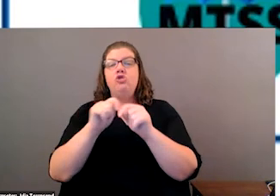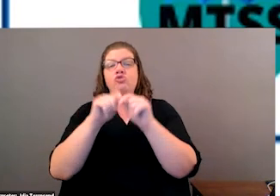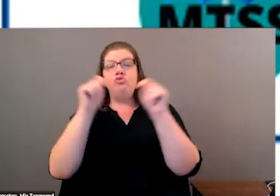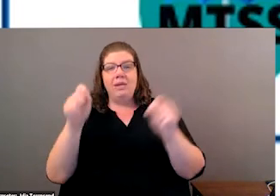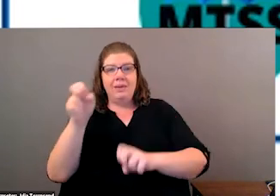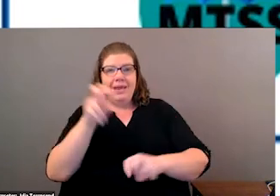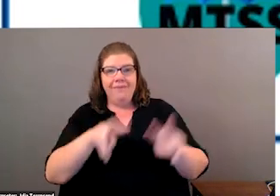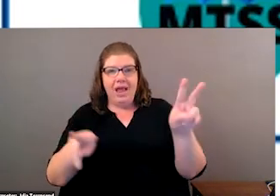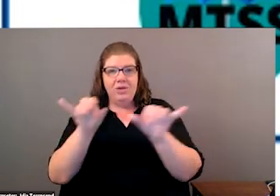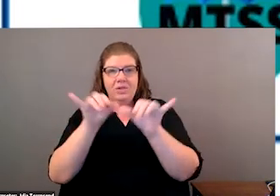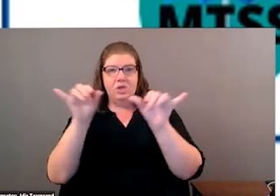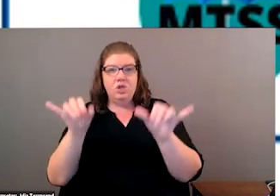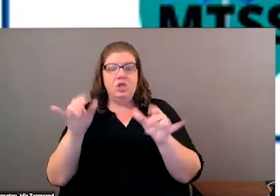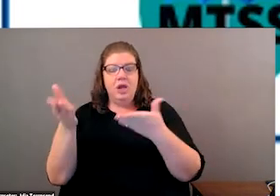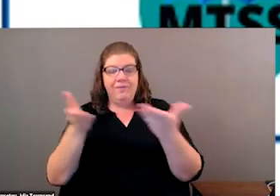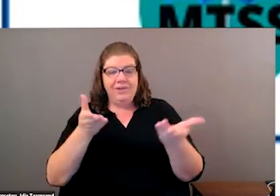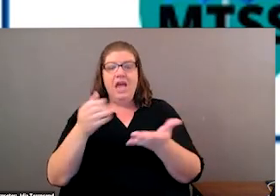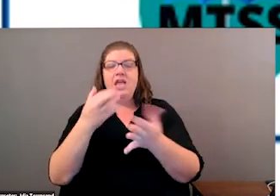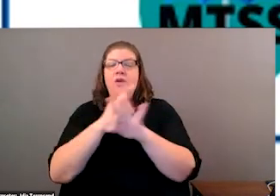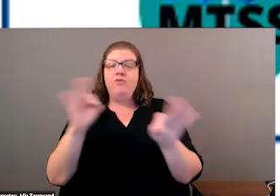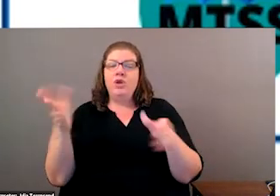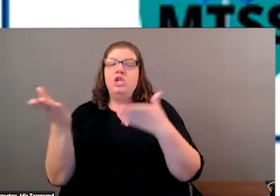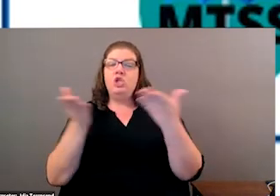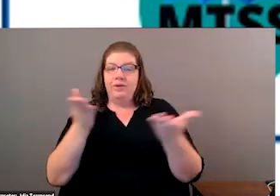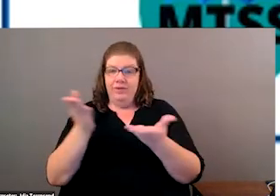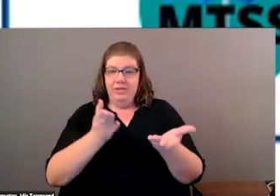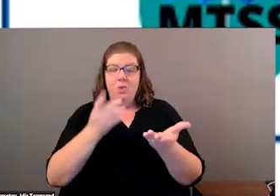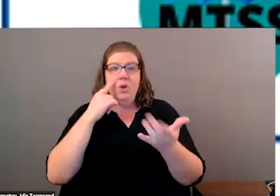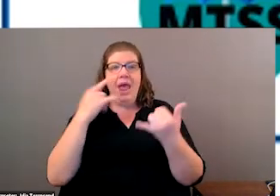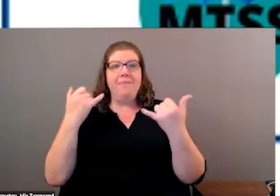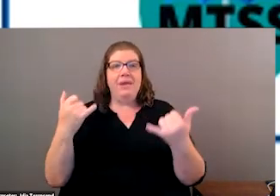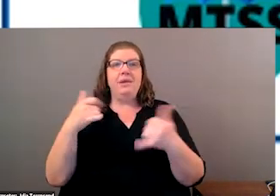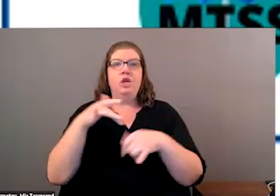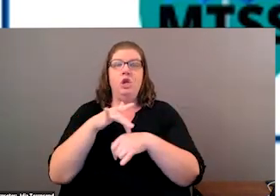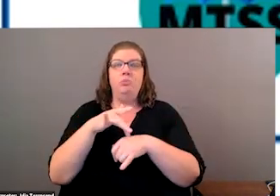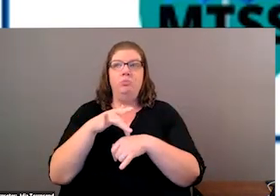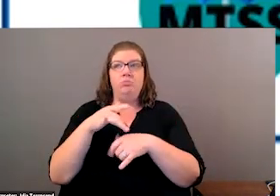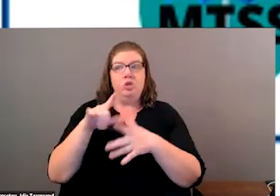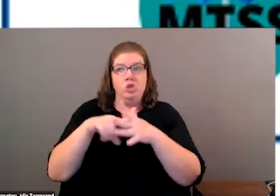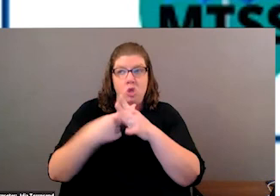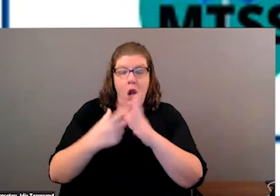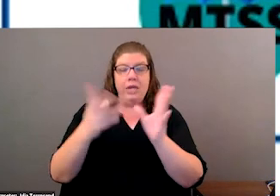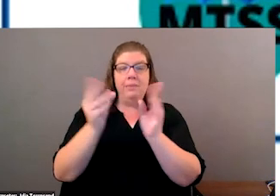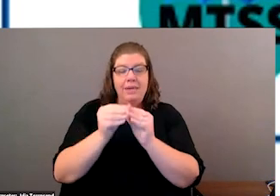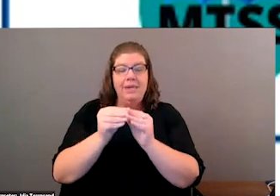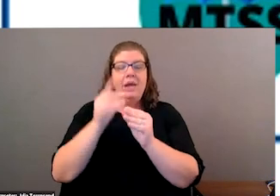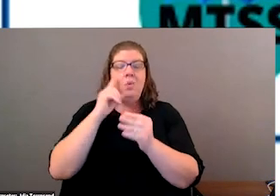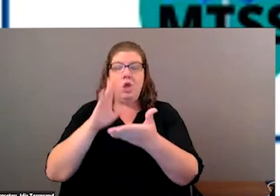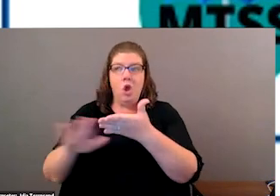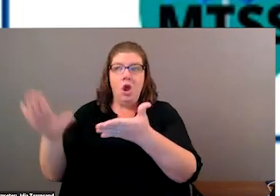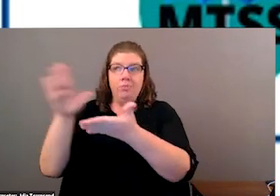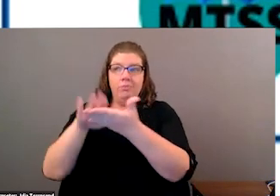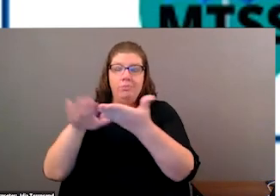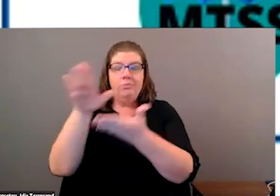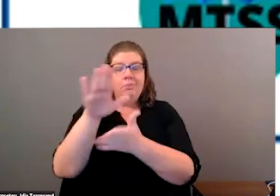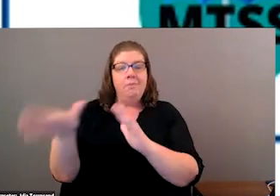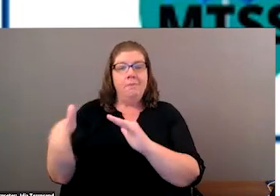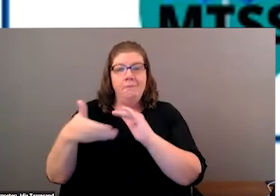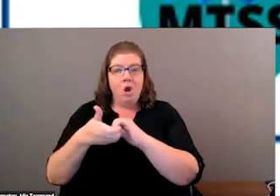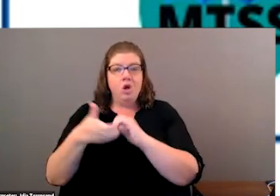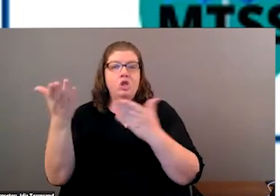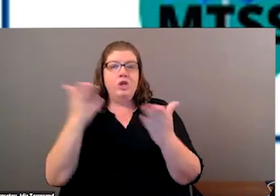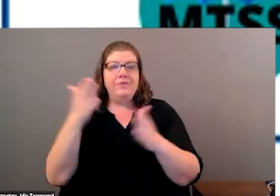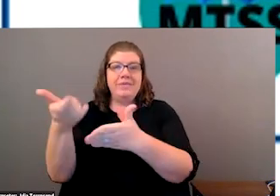It's a free service. We have been in preliminary meetings with our post-secondary partners. And this is a service that helps